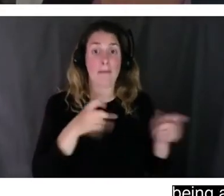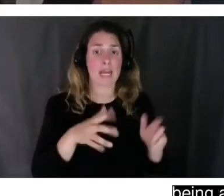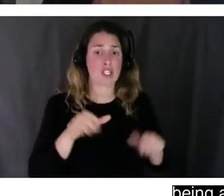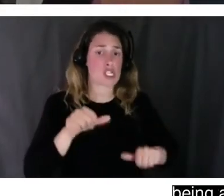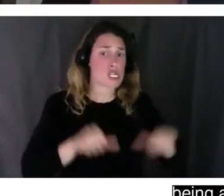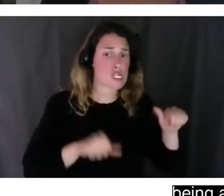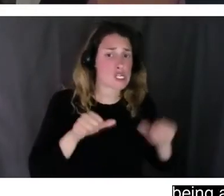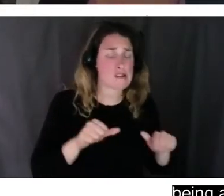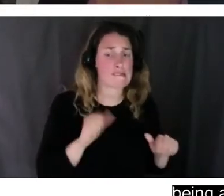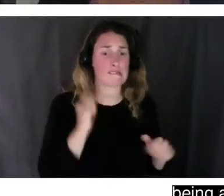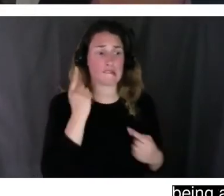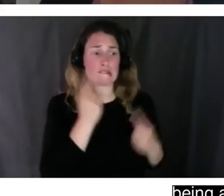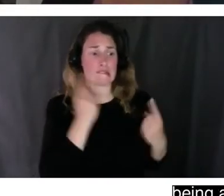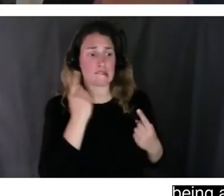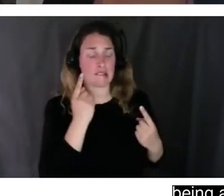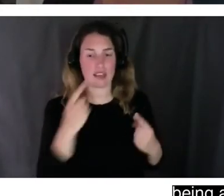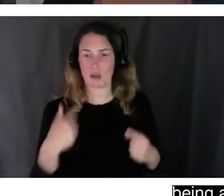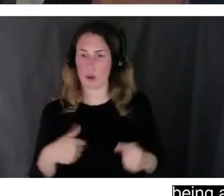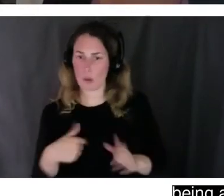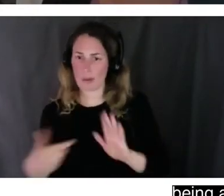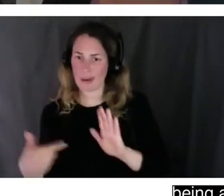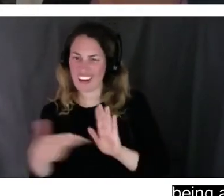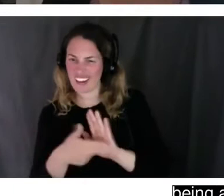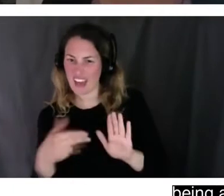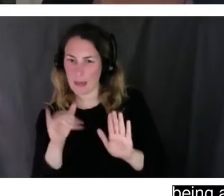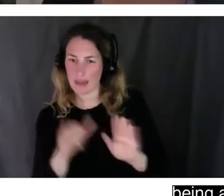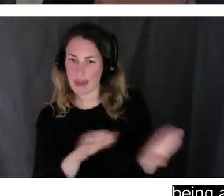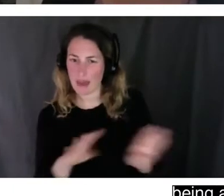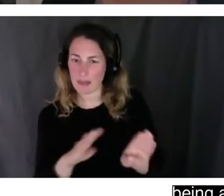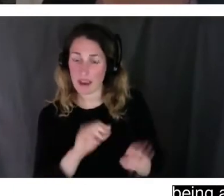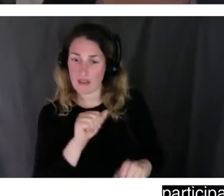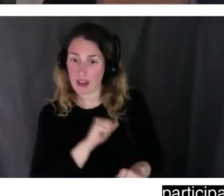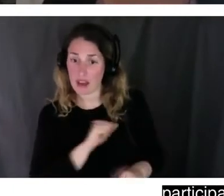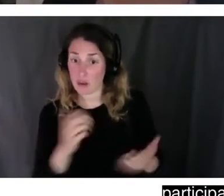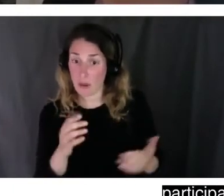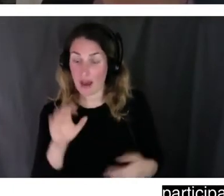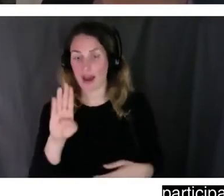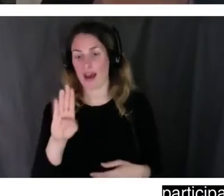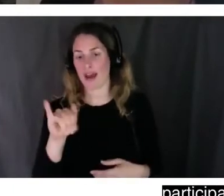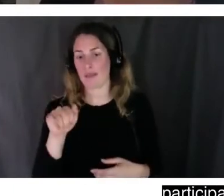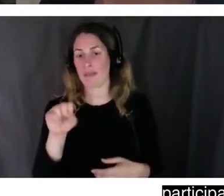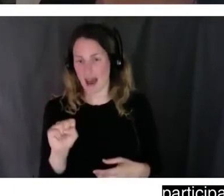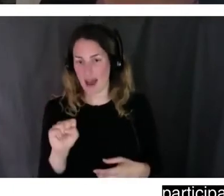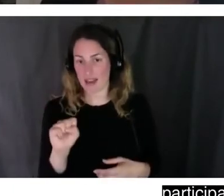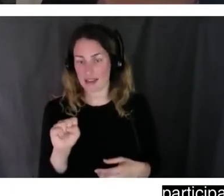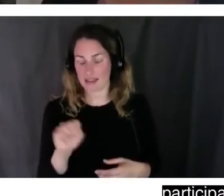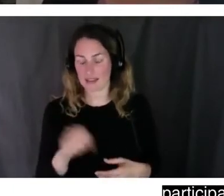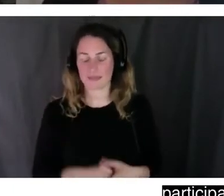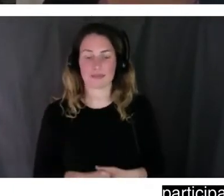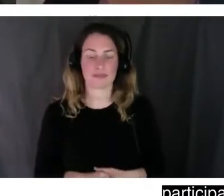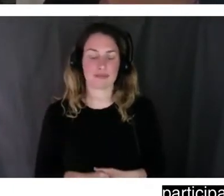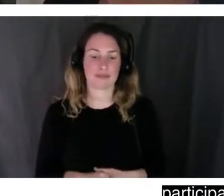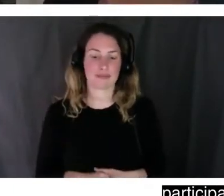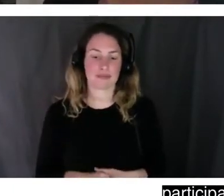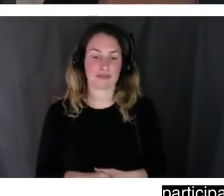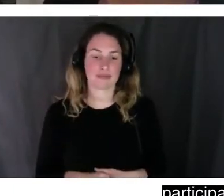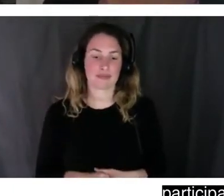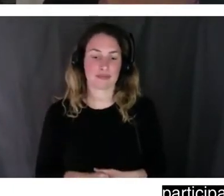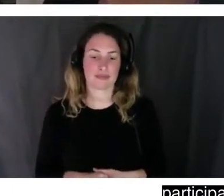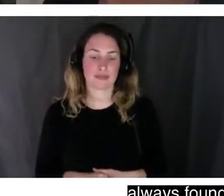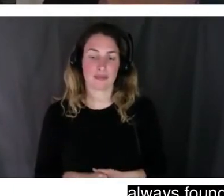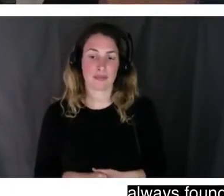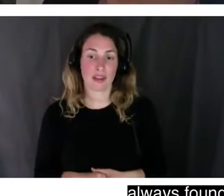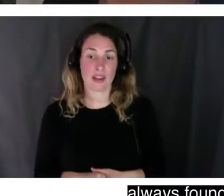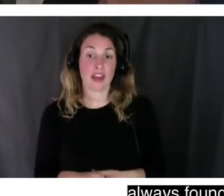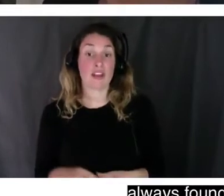being a bias. And as a group, as a participant, you walk through it.